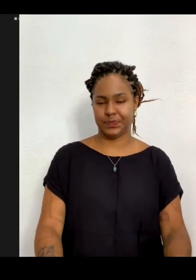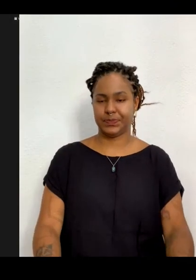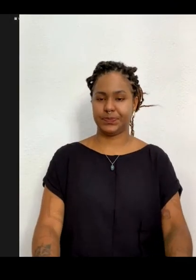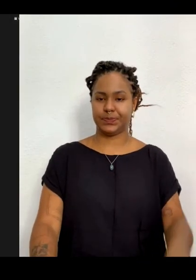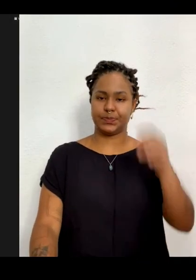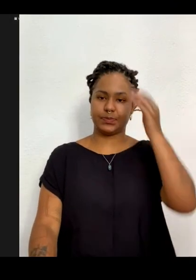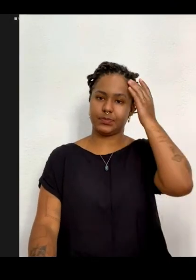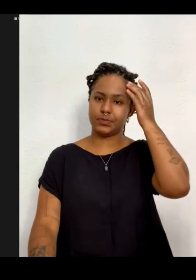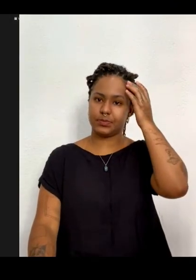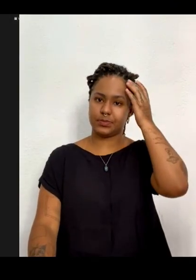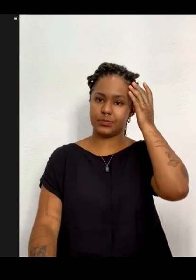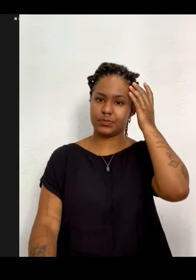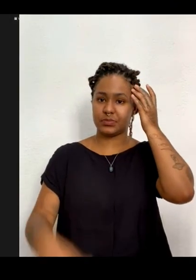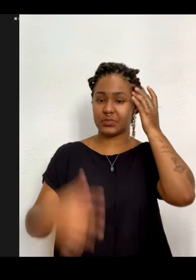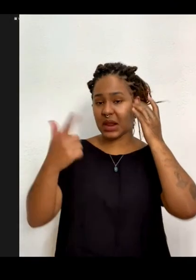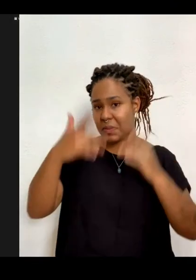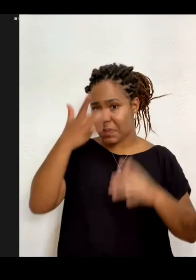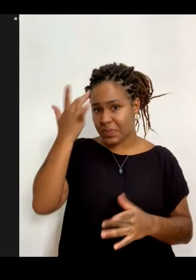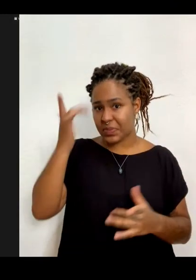uh myself